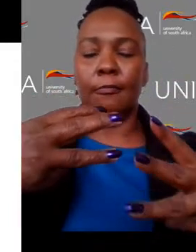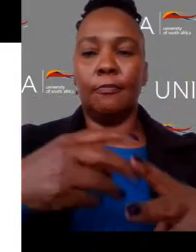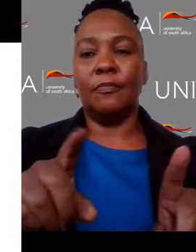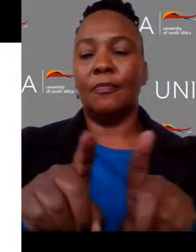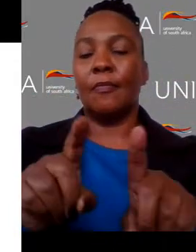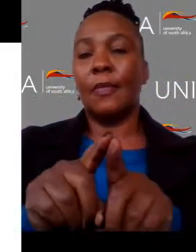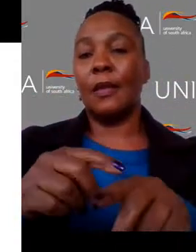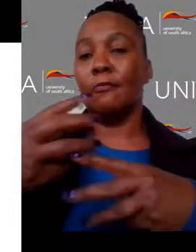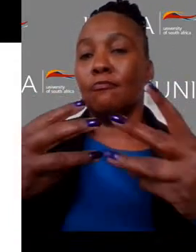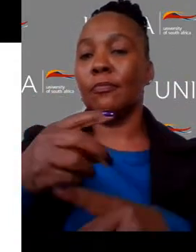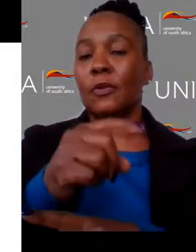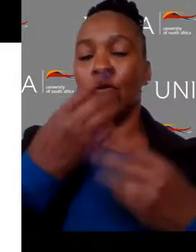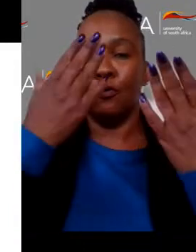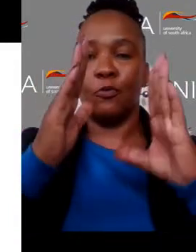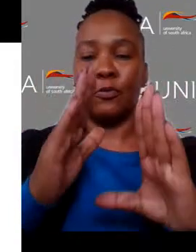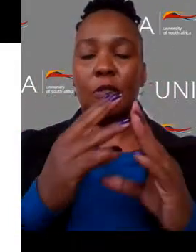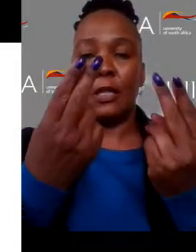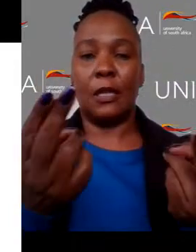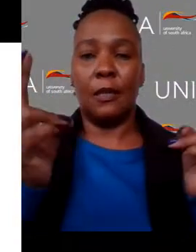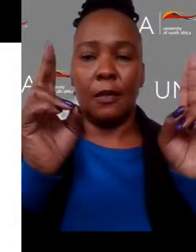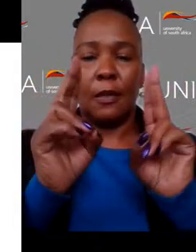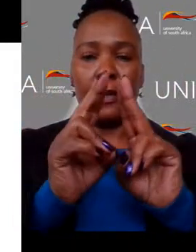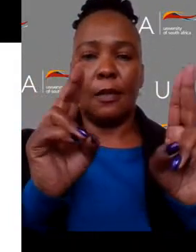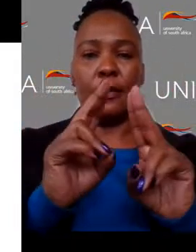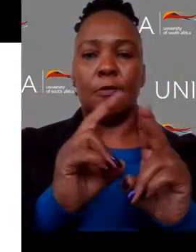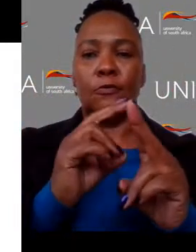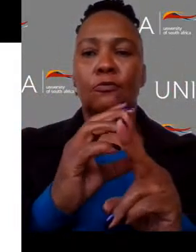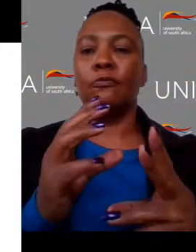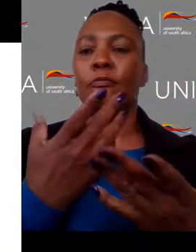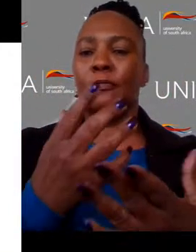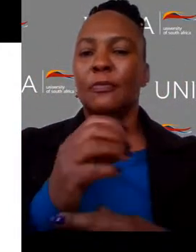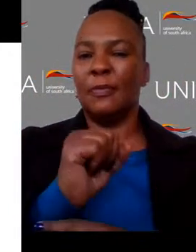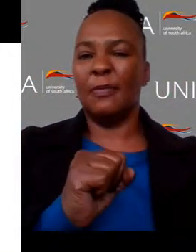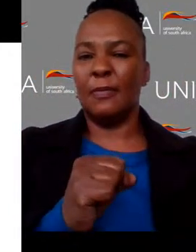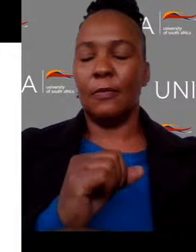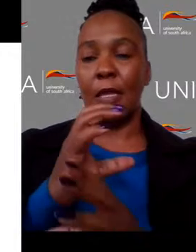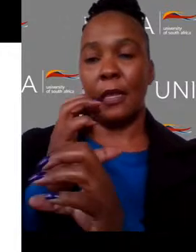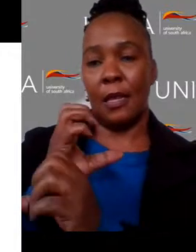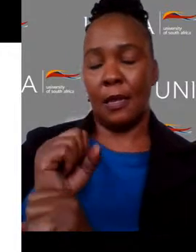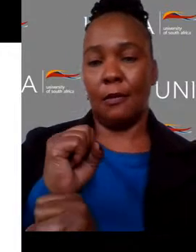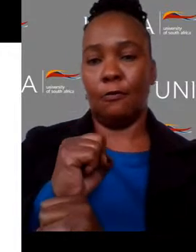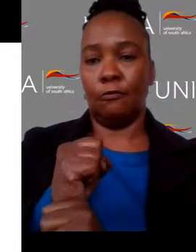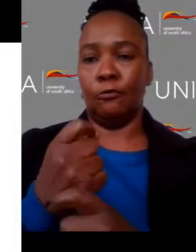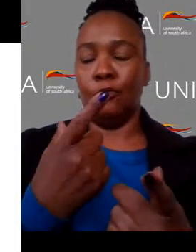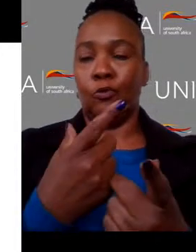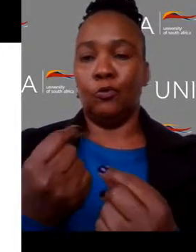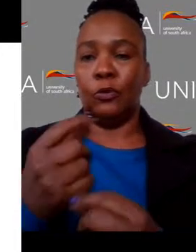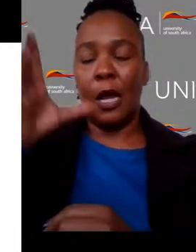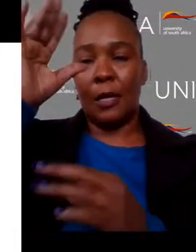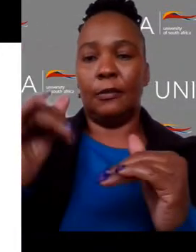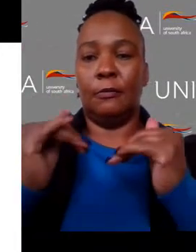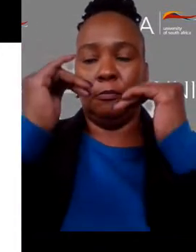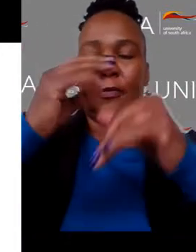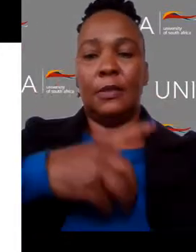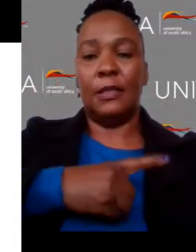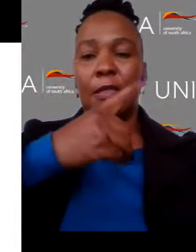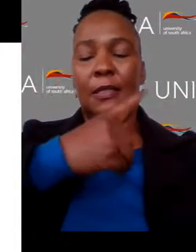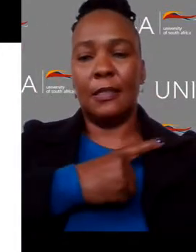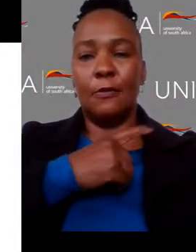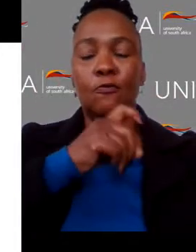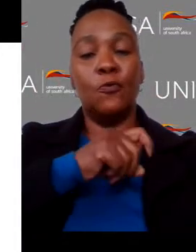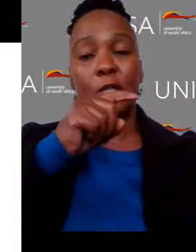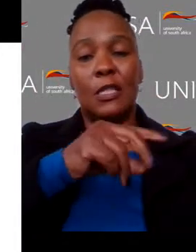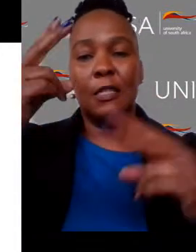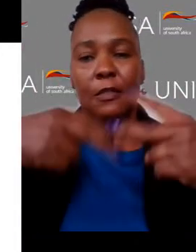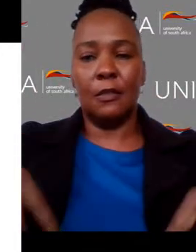out that students at the university don't uphold academic integrity, they don't engender these values, people